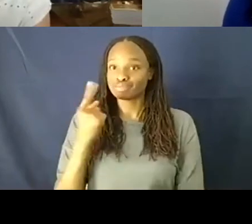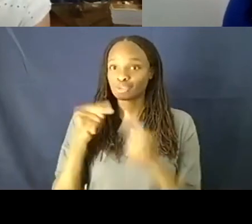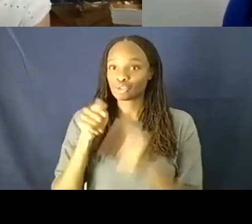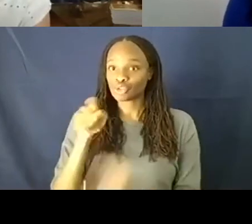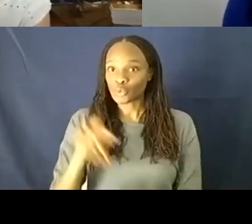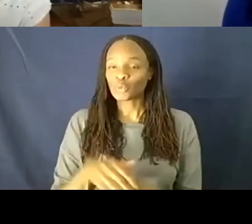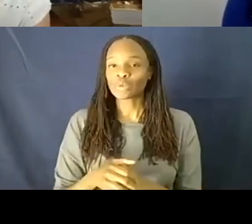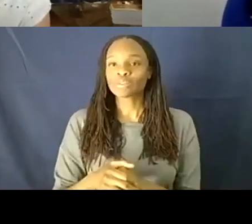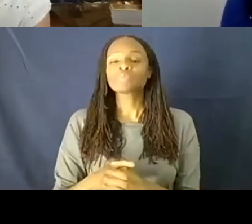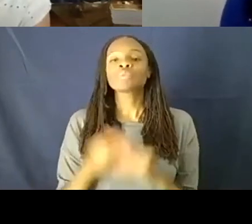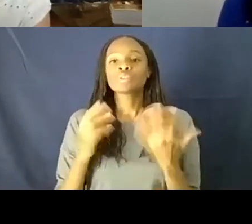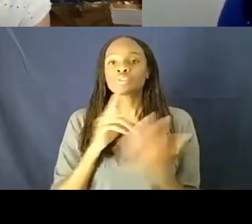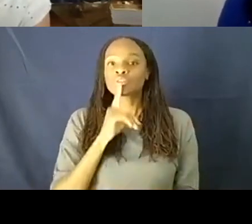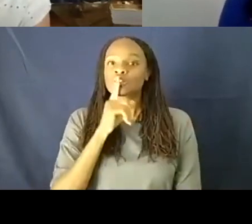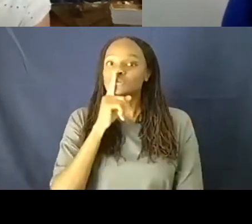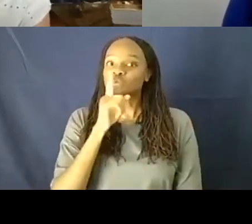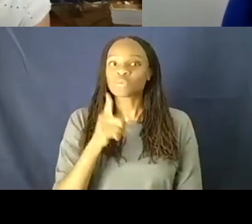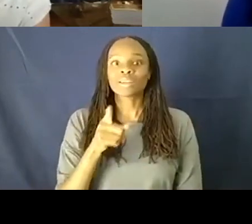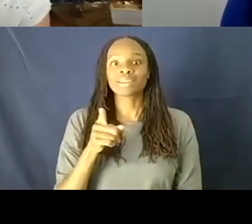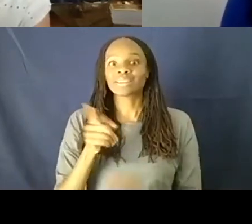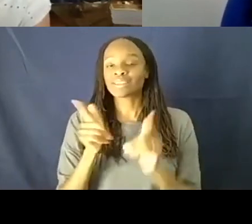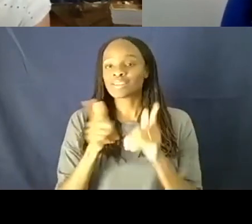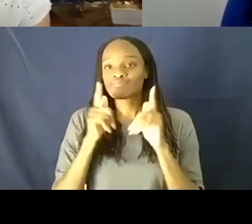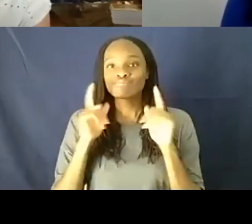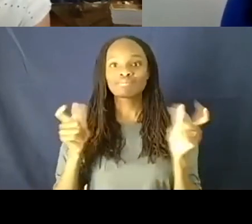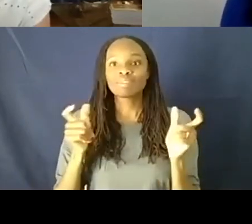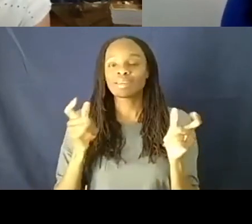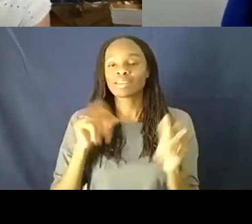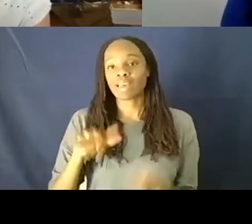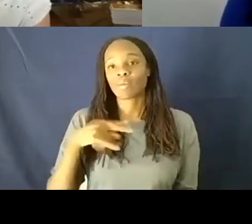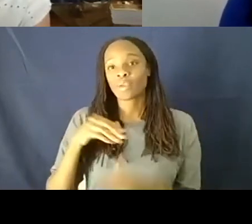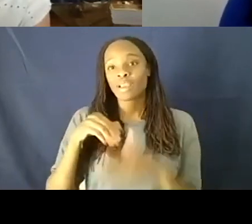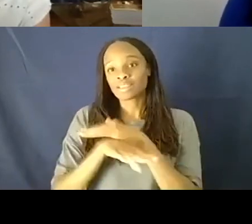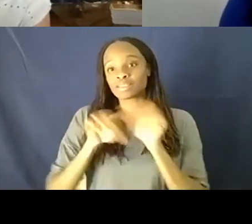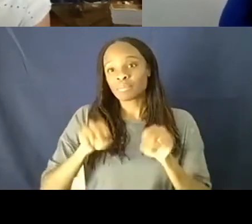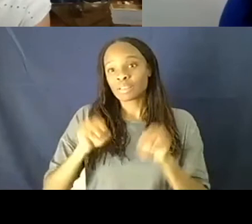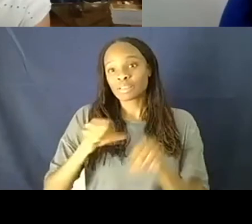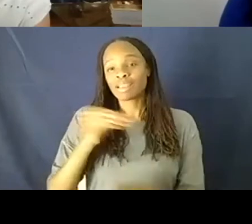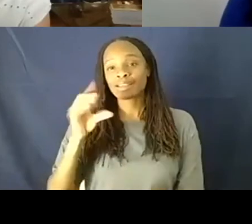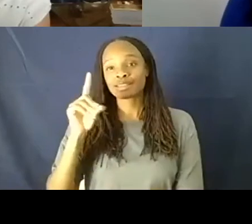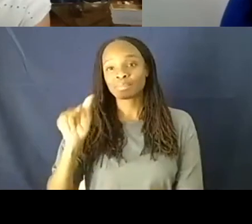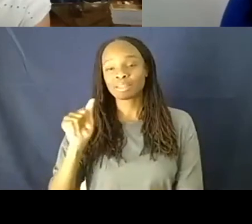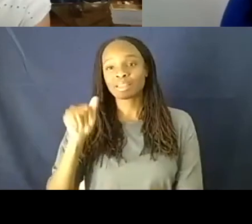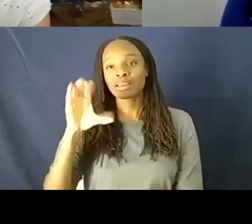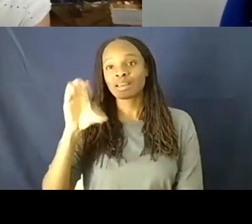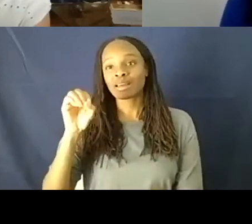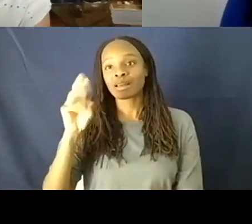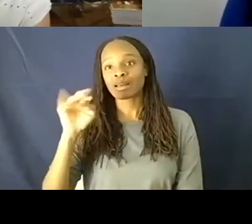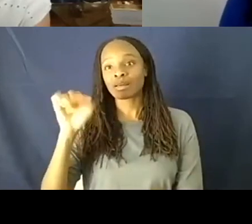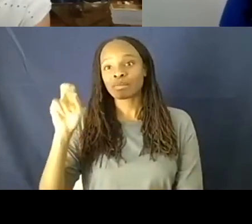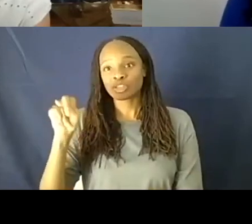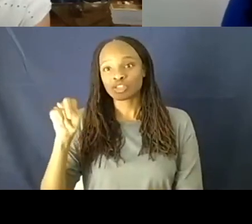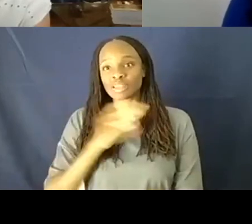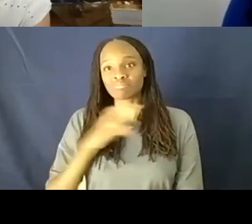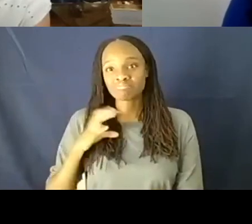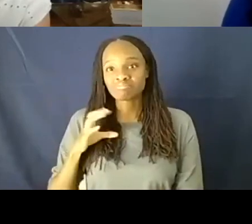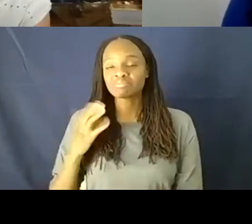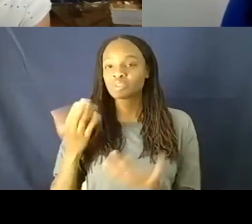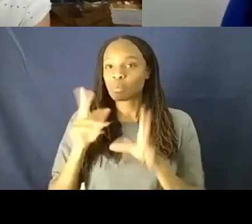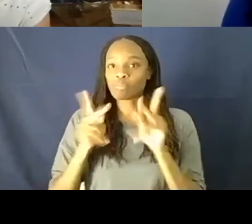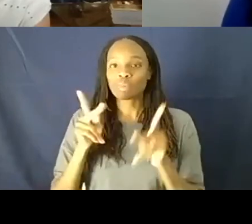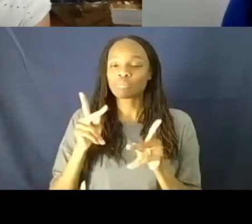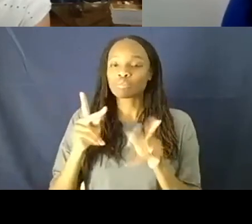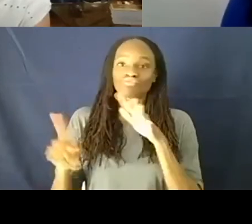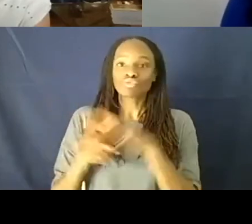that we are the Accessibility and Disability Commission. And so it was great to see the community come to the table and ask